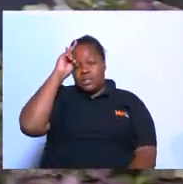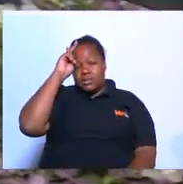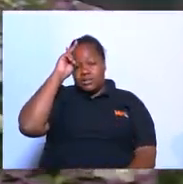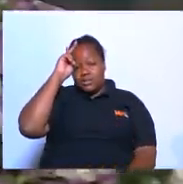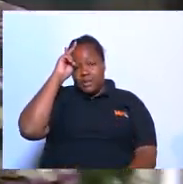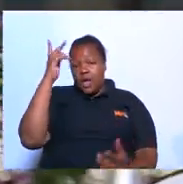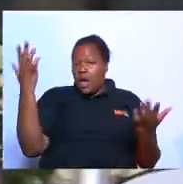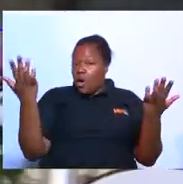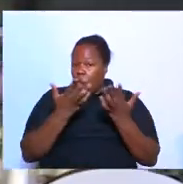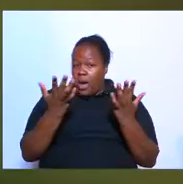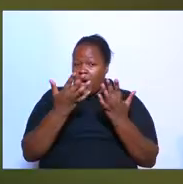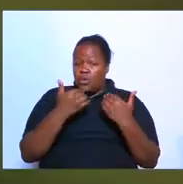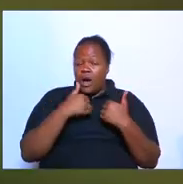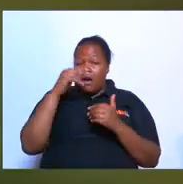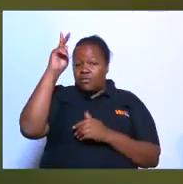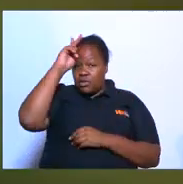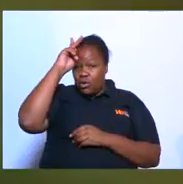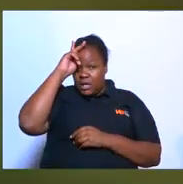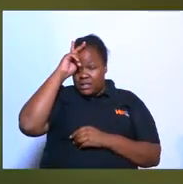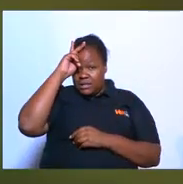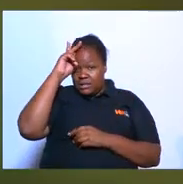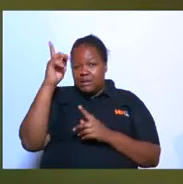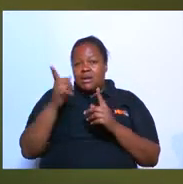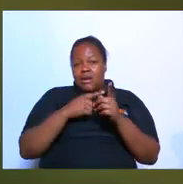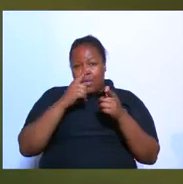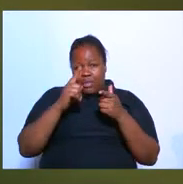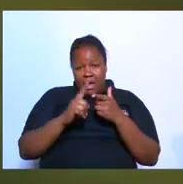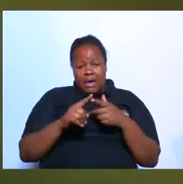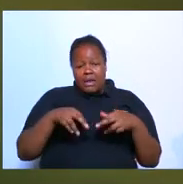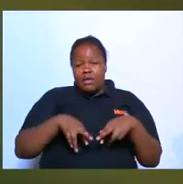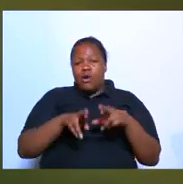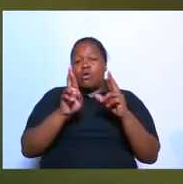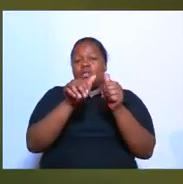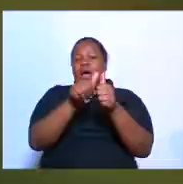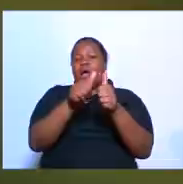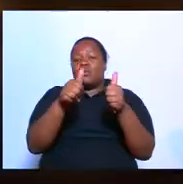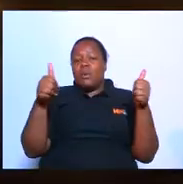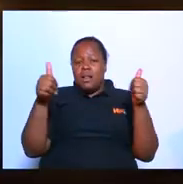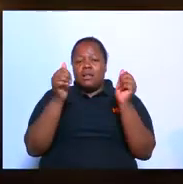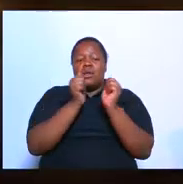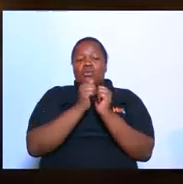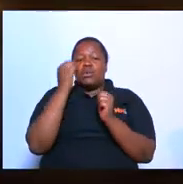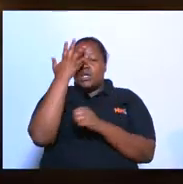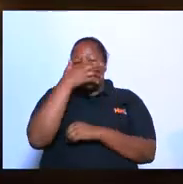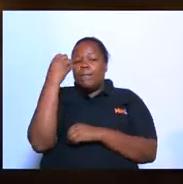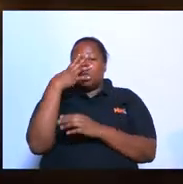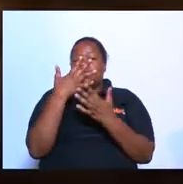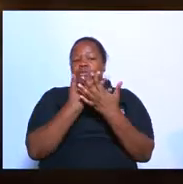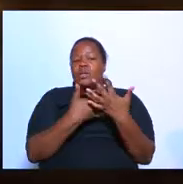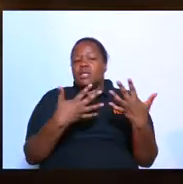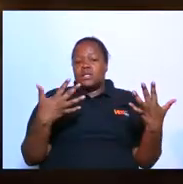where there is knowledge the rooms are furnished with vulnerable things